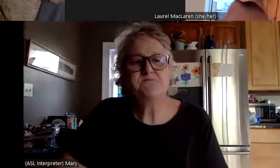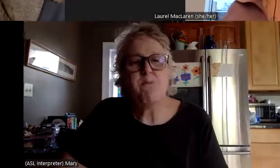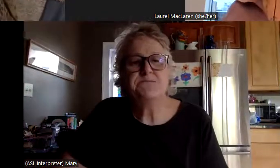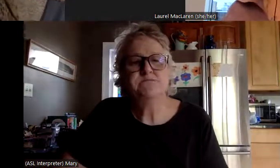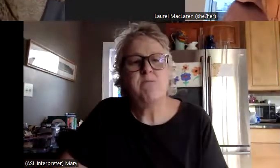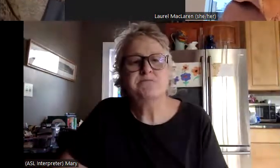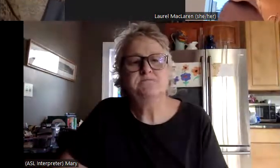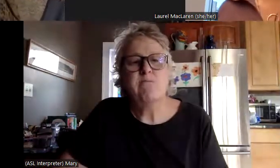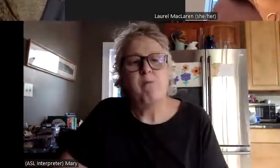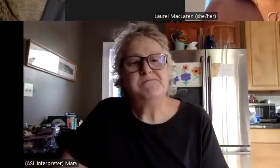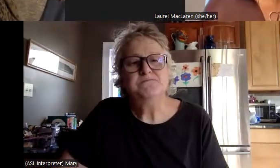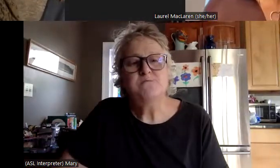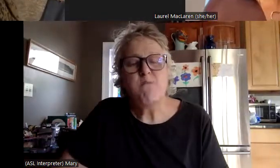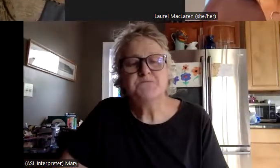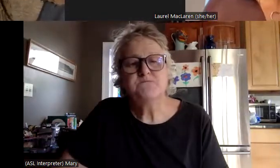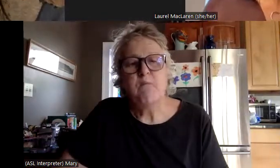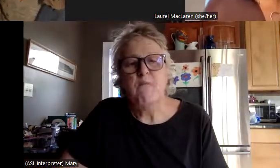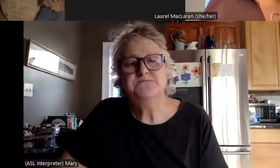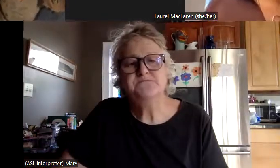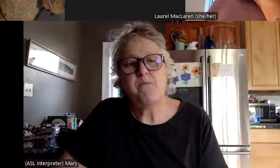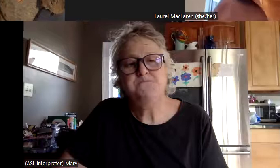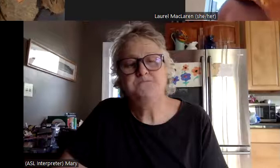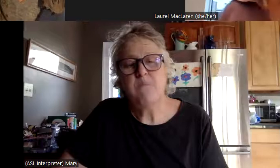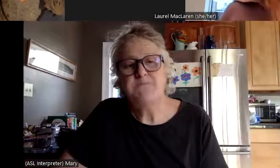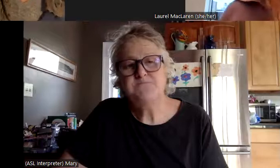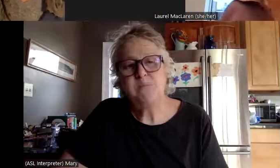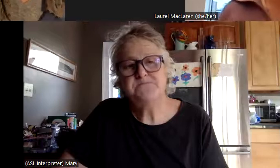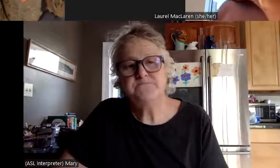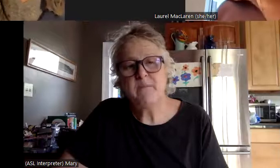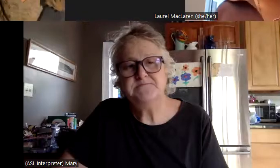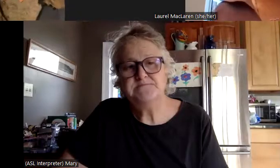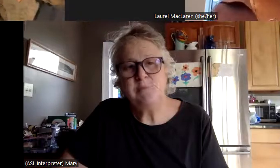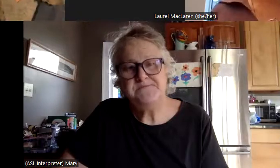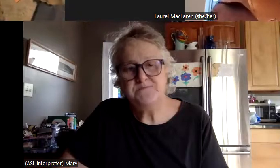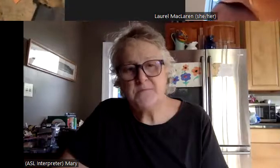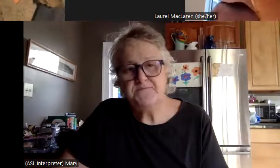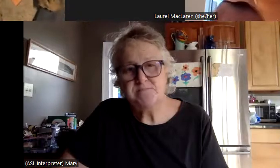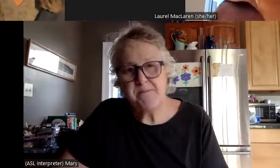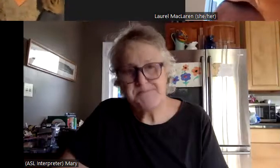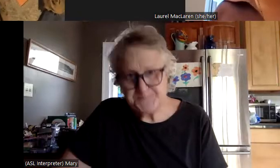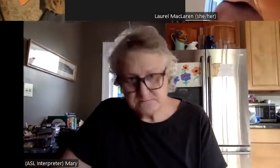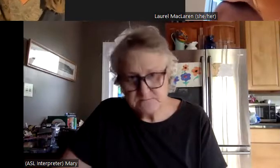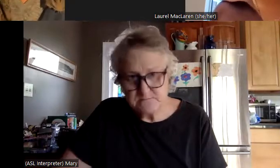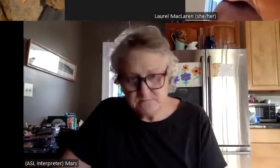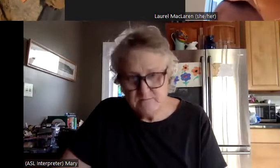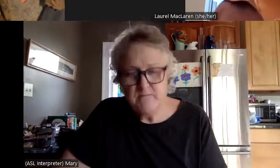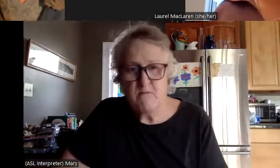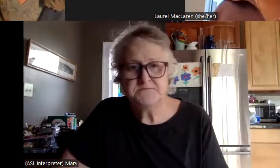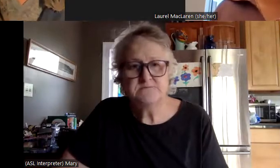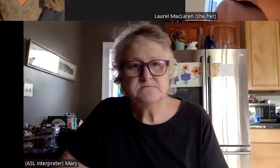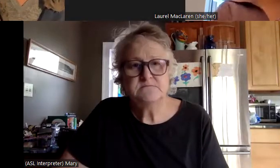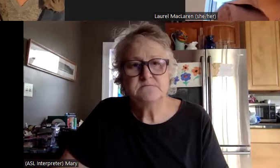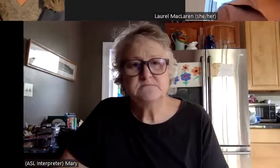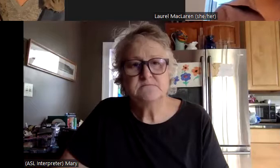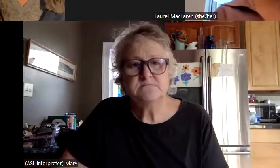I feel nerve pain? What am I feeling? And I just keep track of my pain chart until this evening. But I gotta